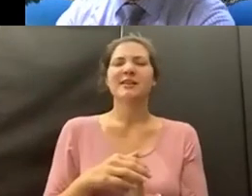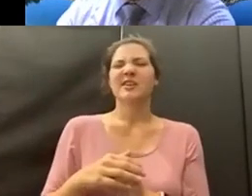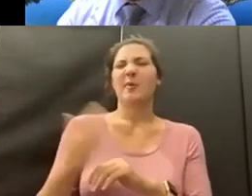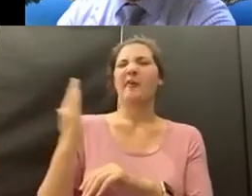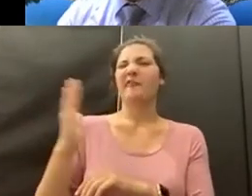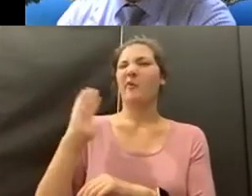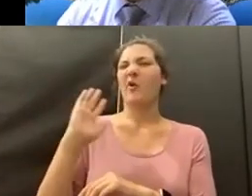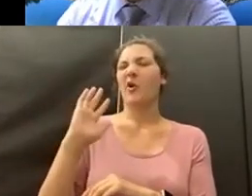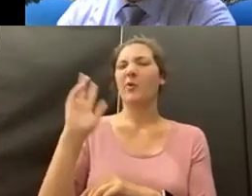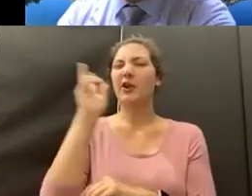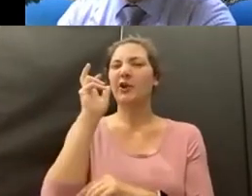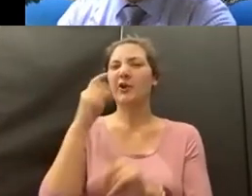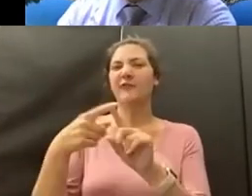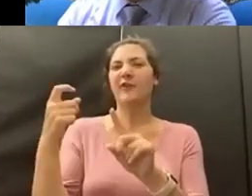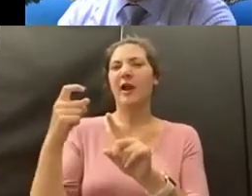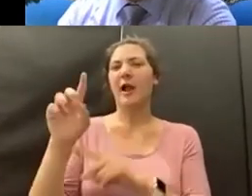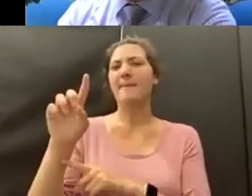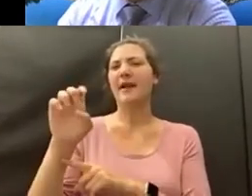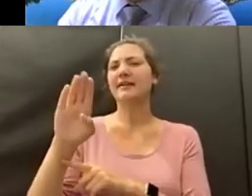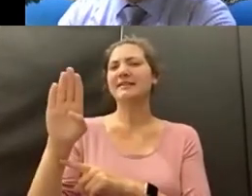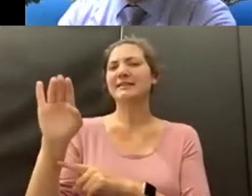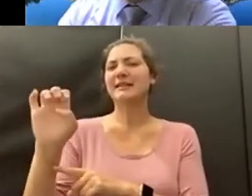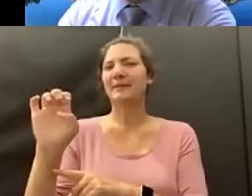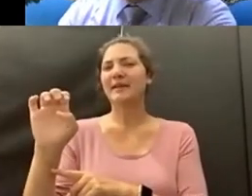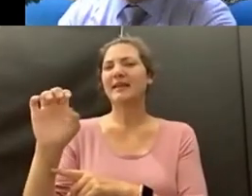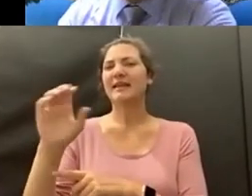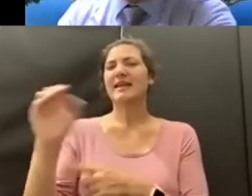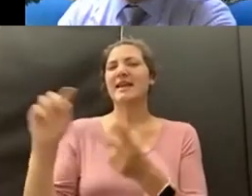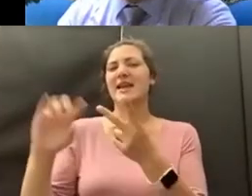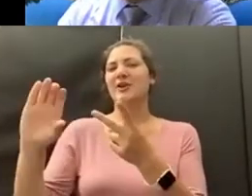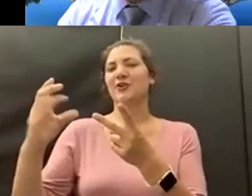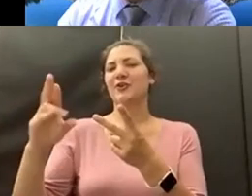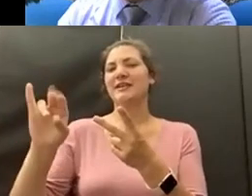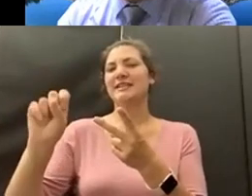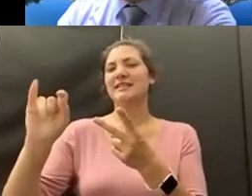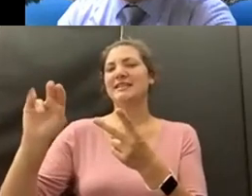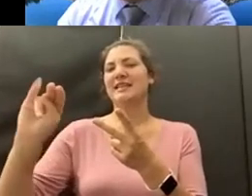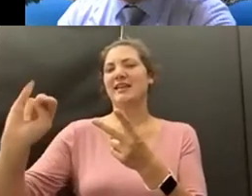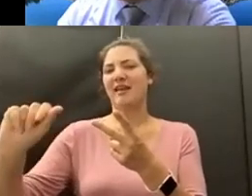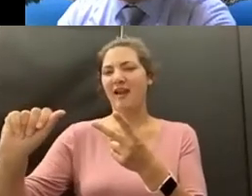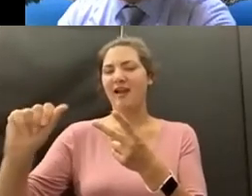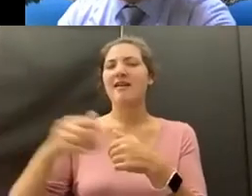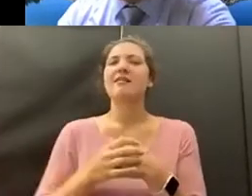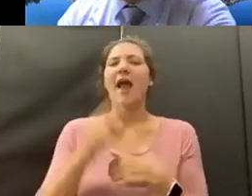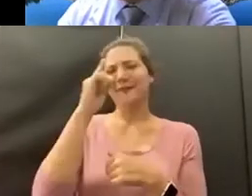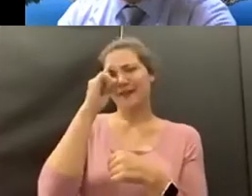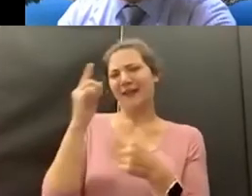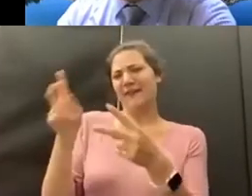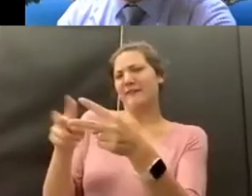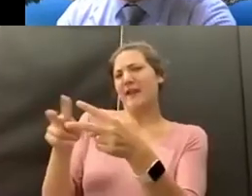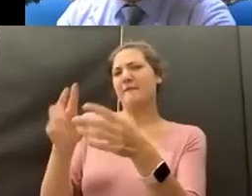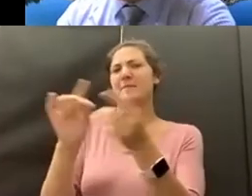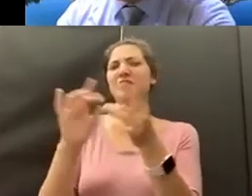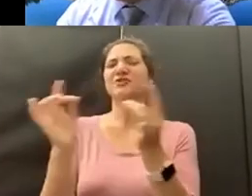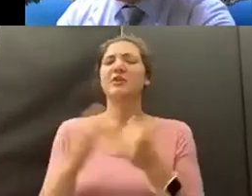vision of how we kind of pull all of these things together instead of operating in these kind of